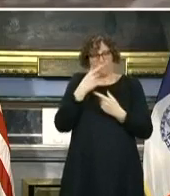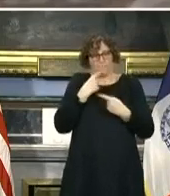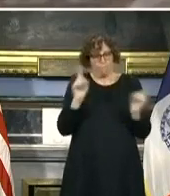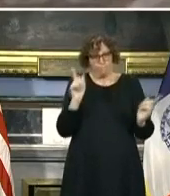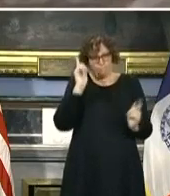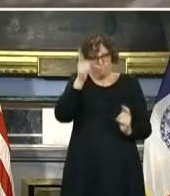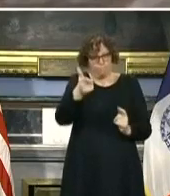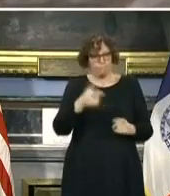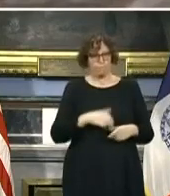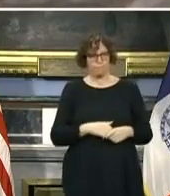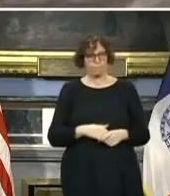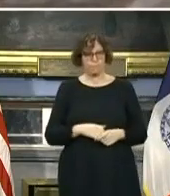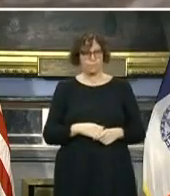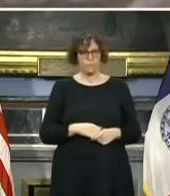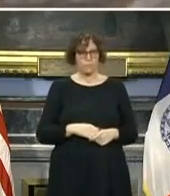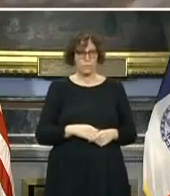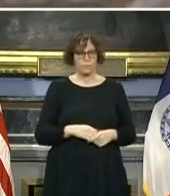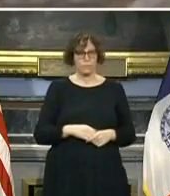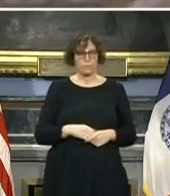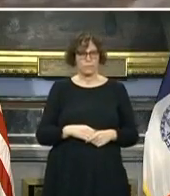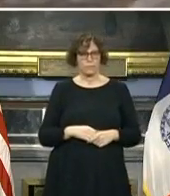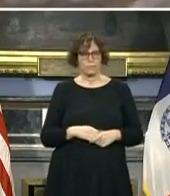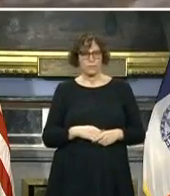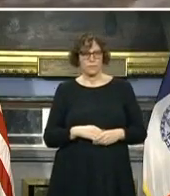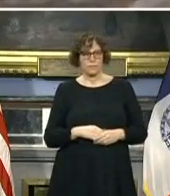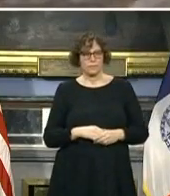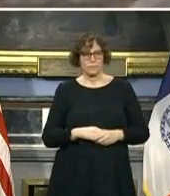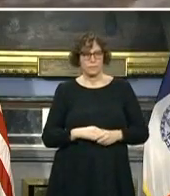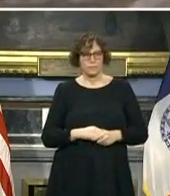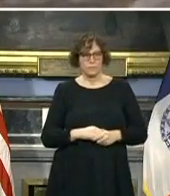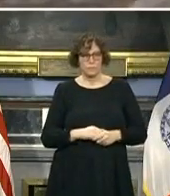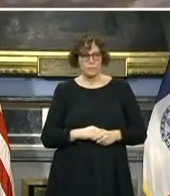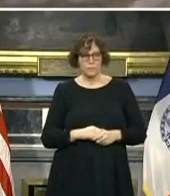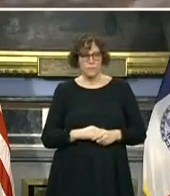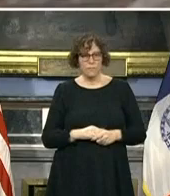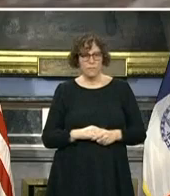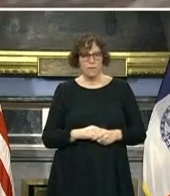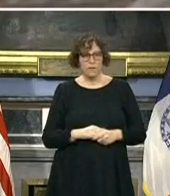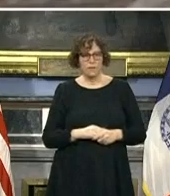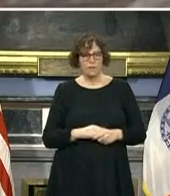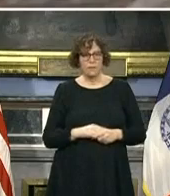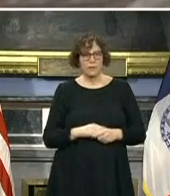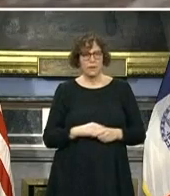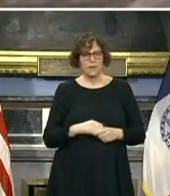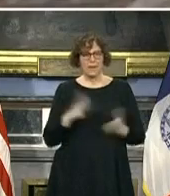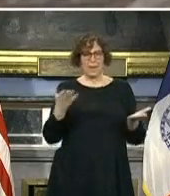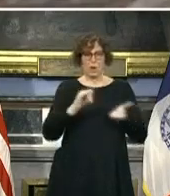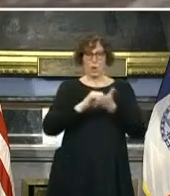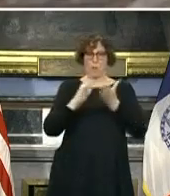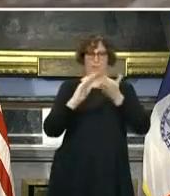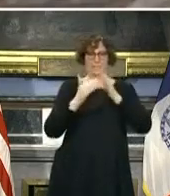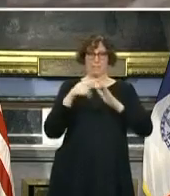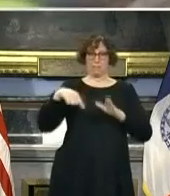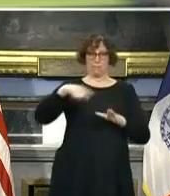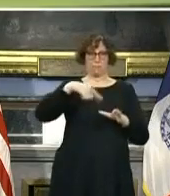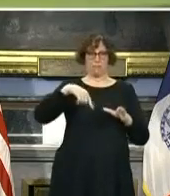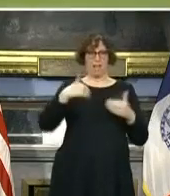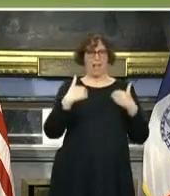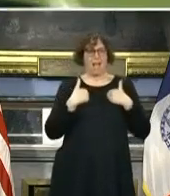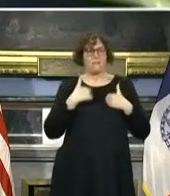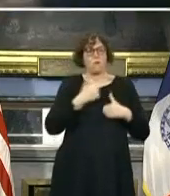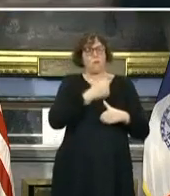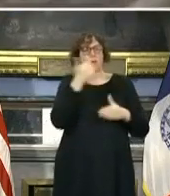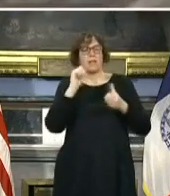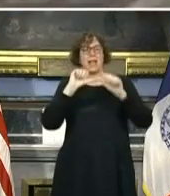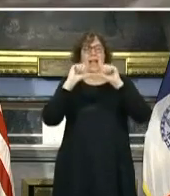and combining them under the wing of the NYPD. Has that been considered? Right now, again, the enforcement efforts by law